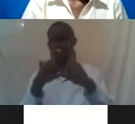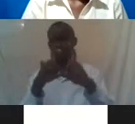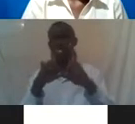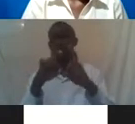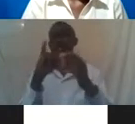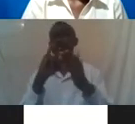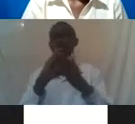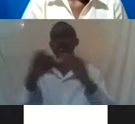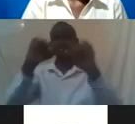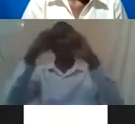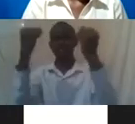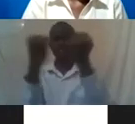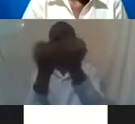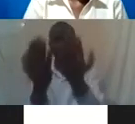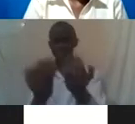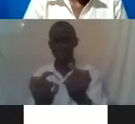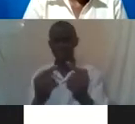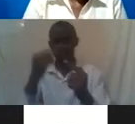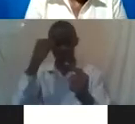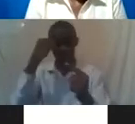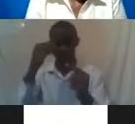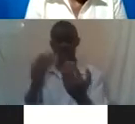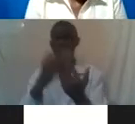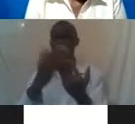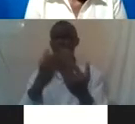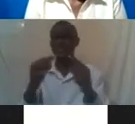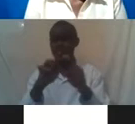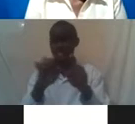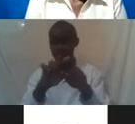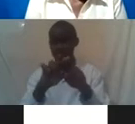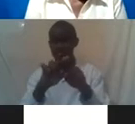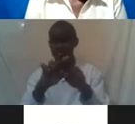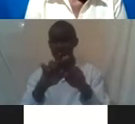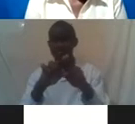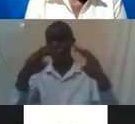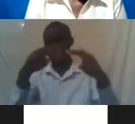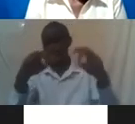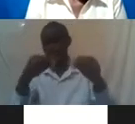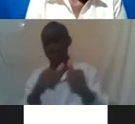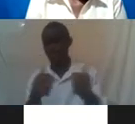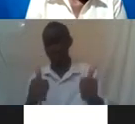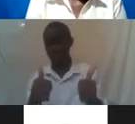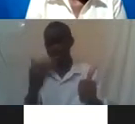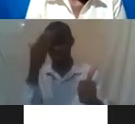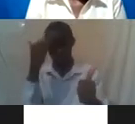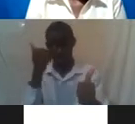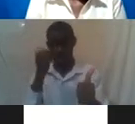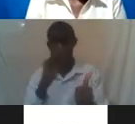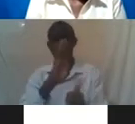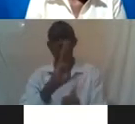needs to address very carefully and approach, because you can see the